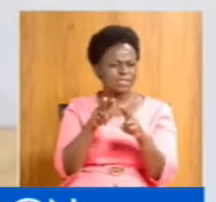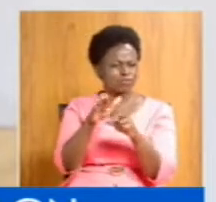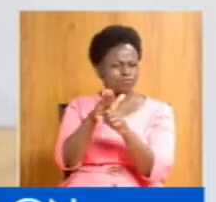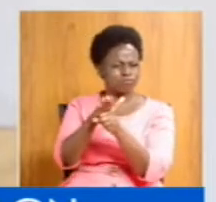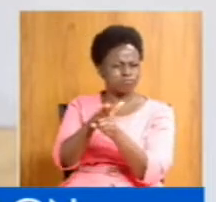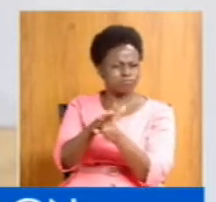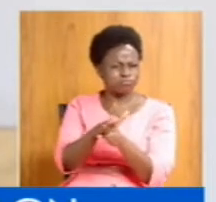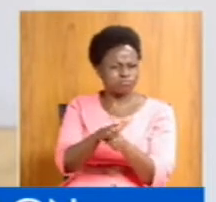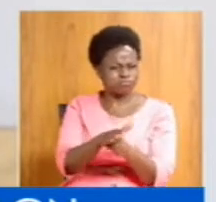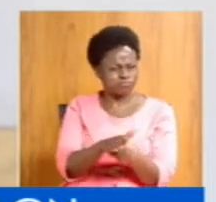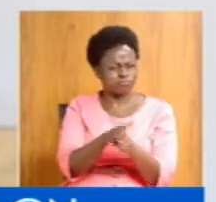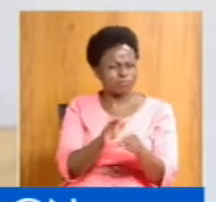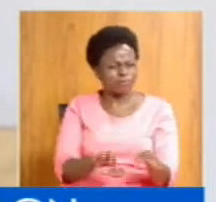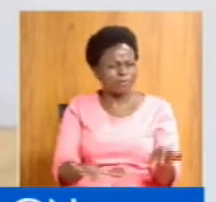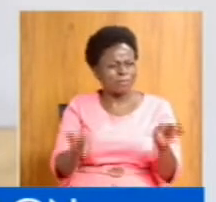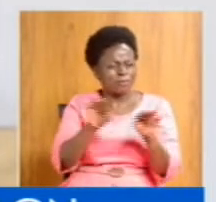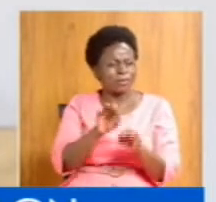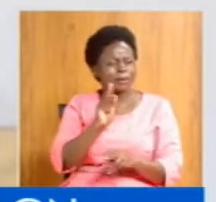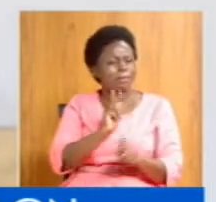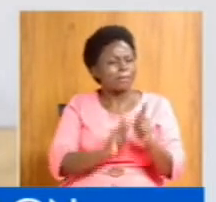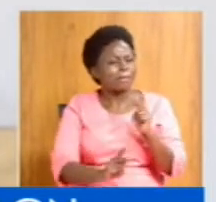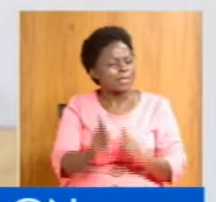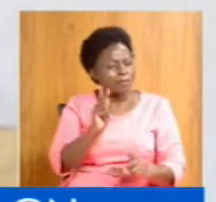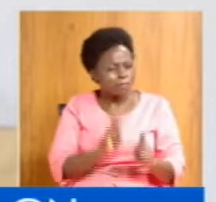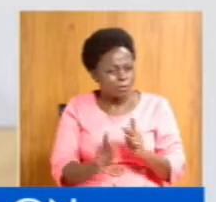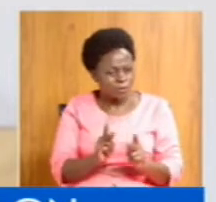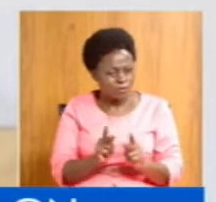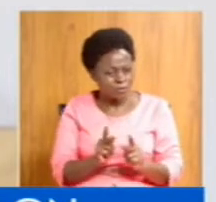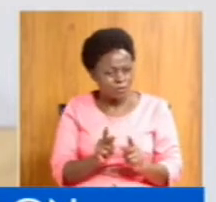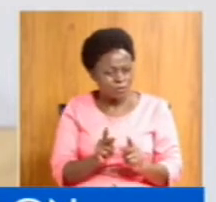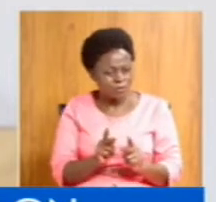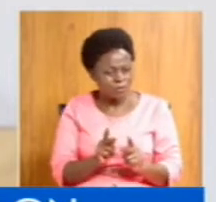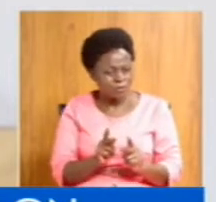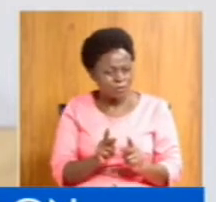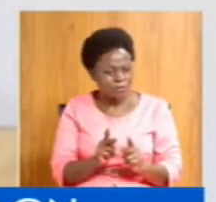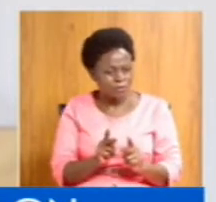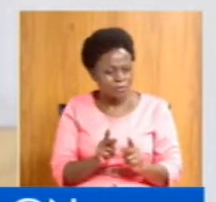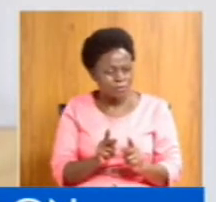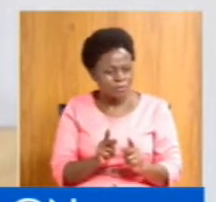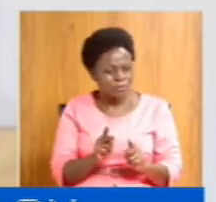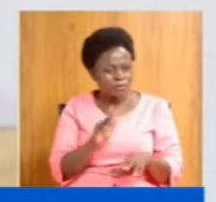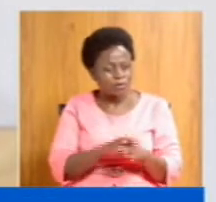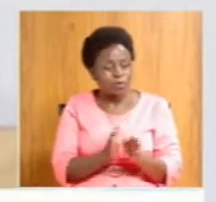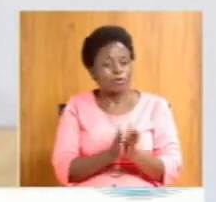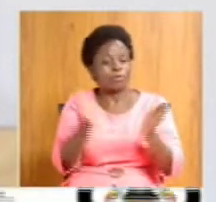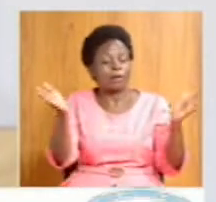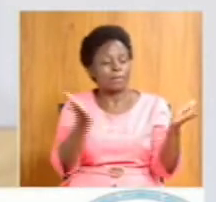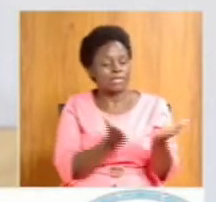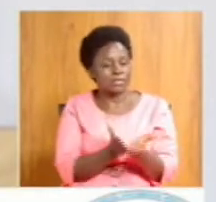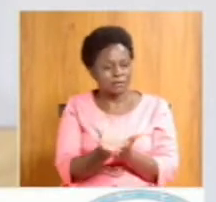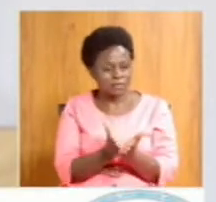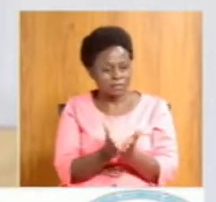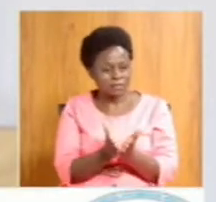of critical citizens on public service